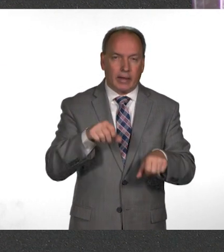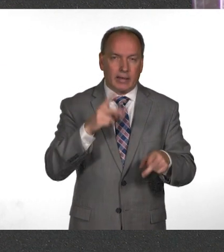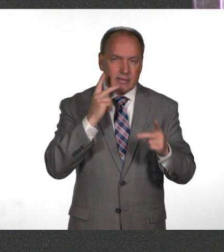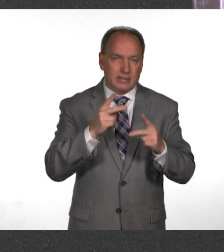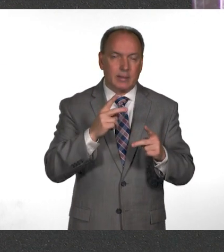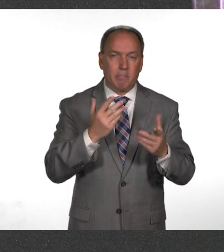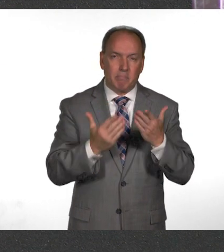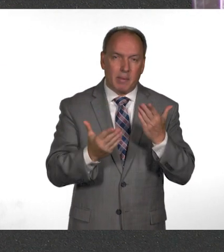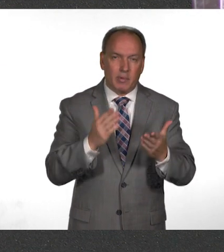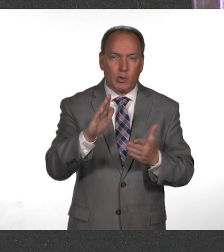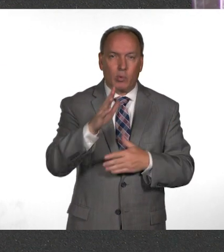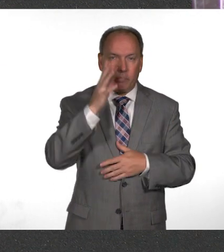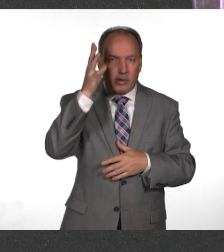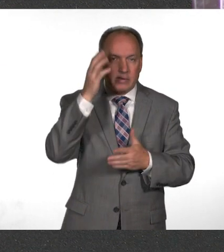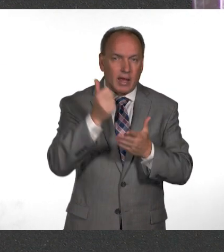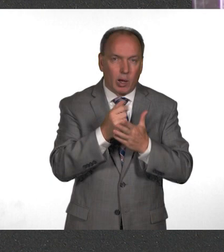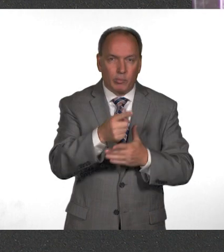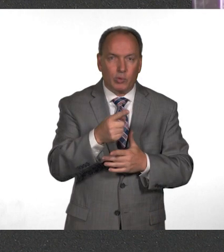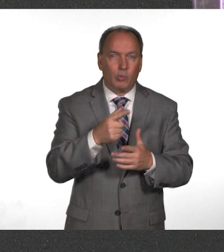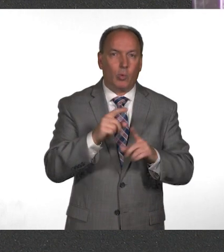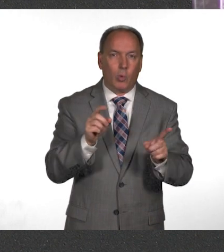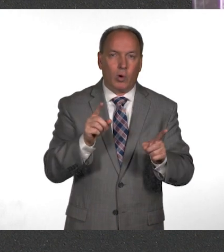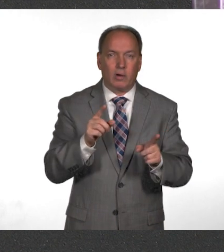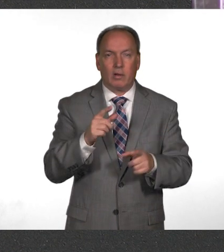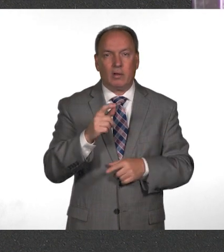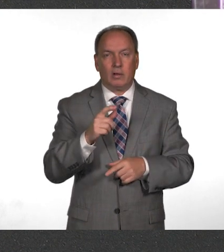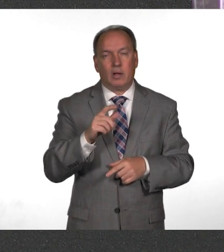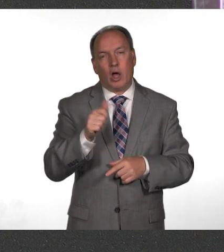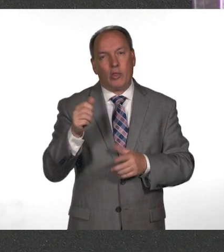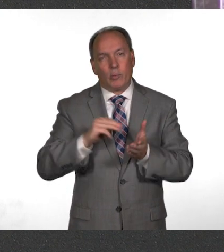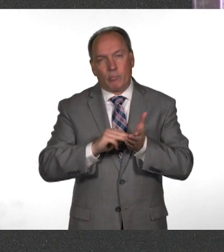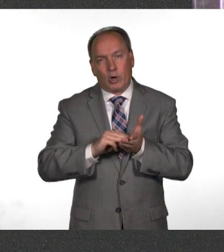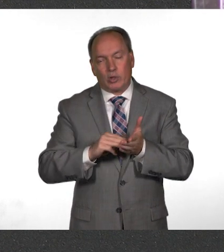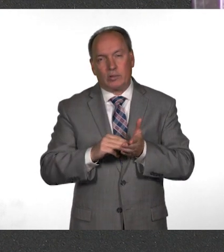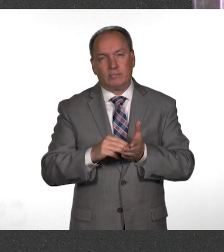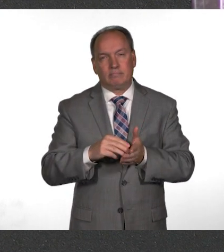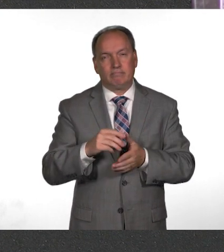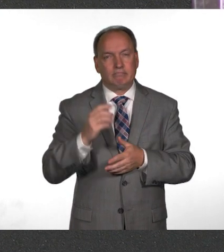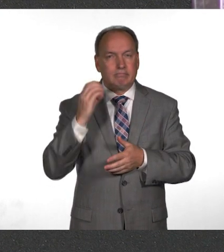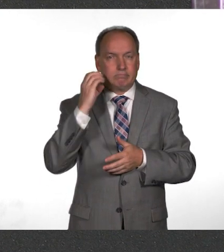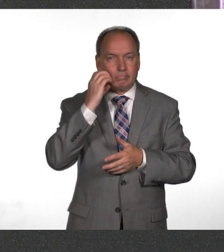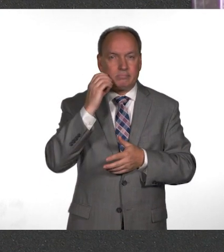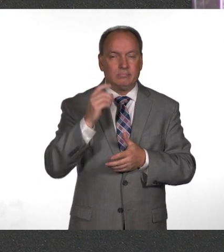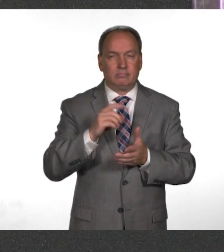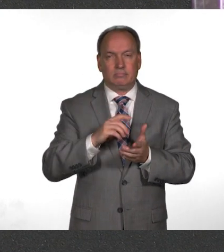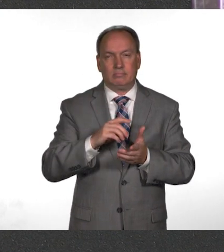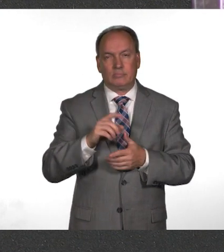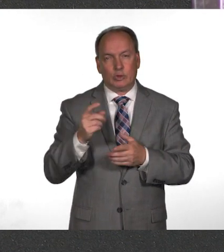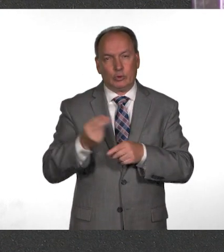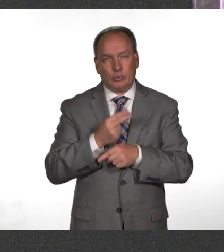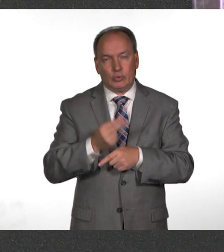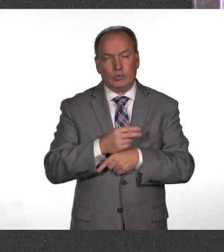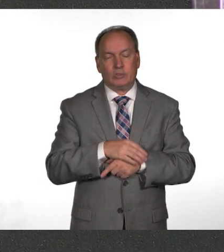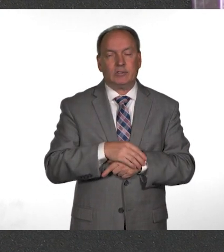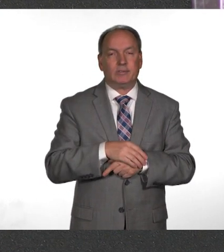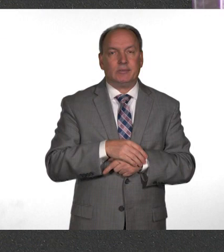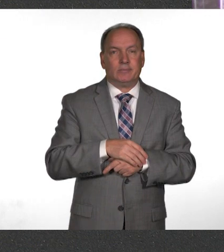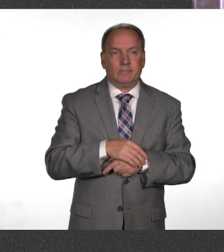grown-up to help you with that part, or you might have a nice thick marker. My marker's not real thick, so I have to kind of color it